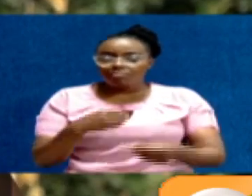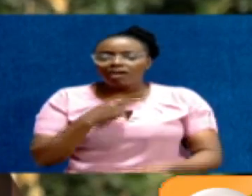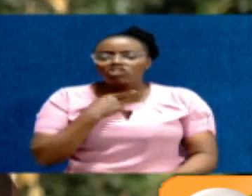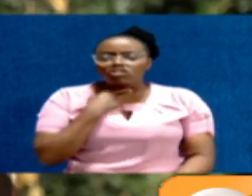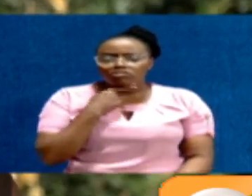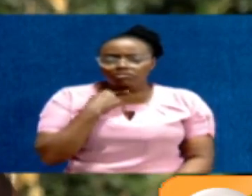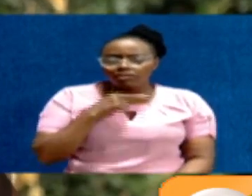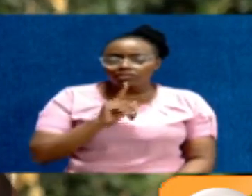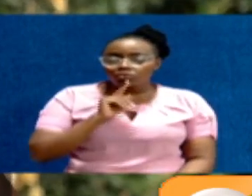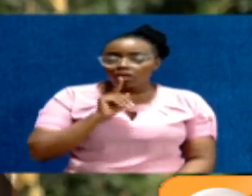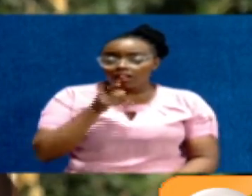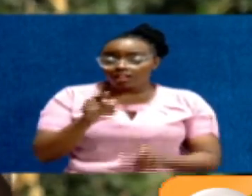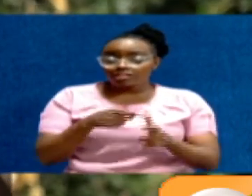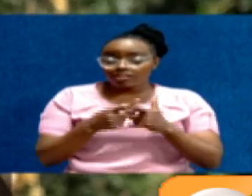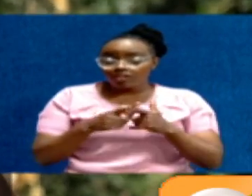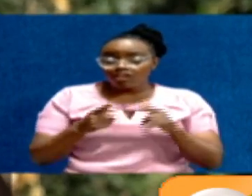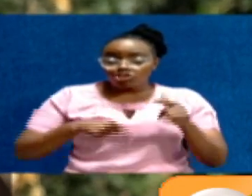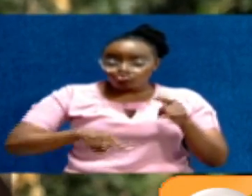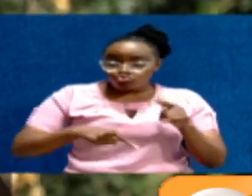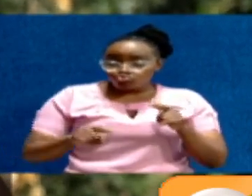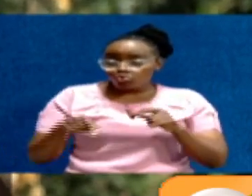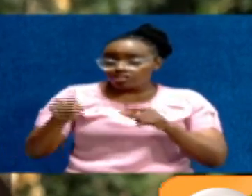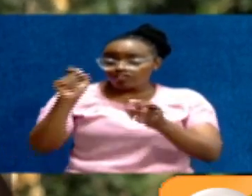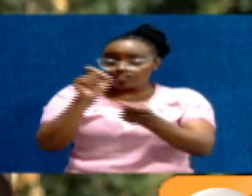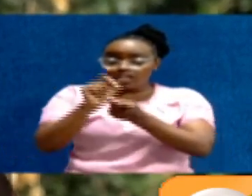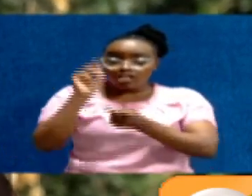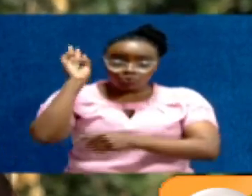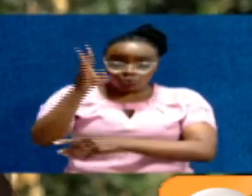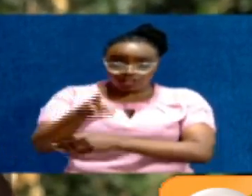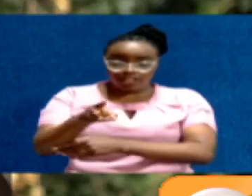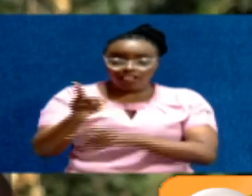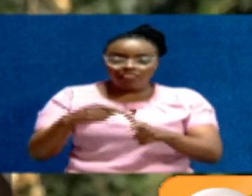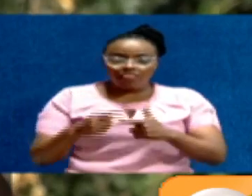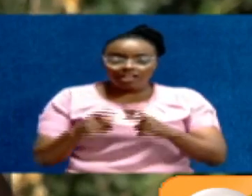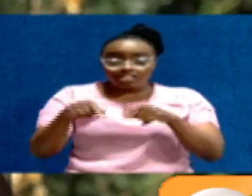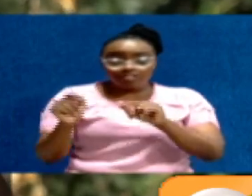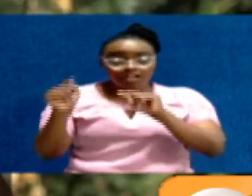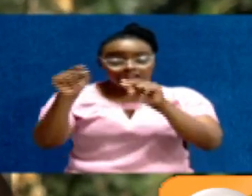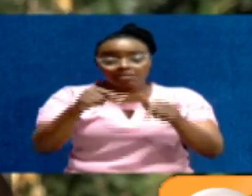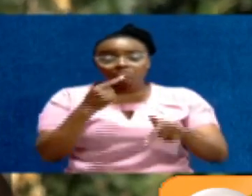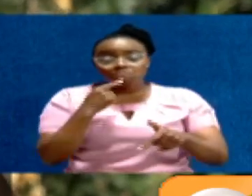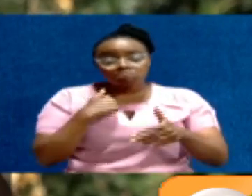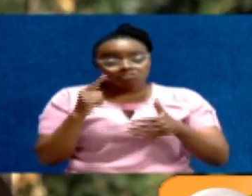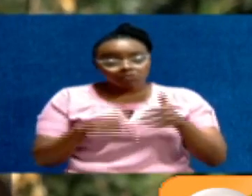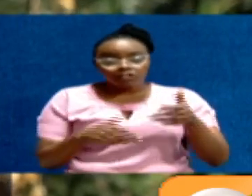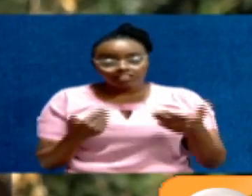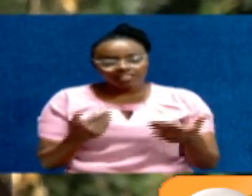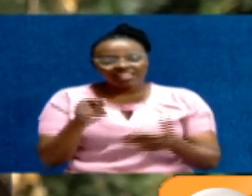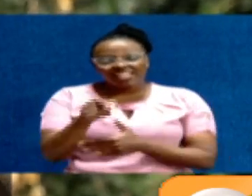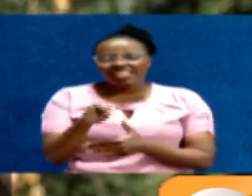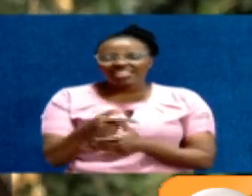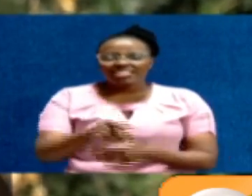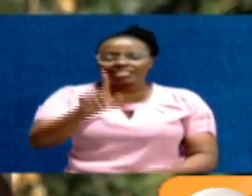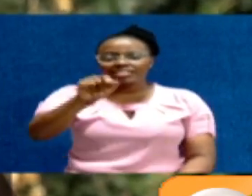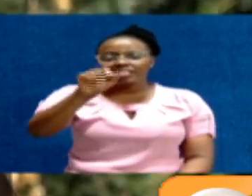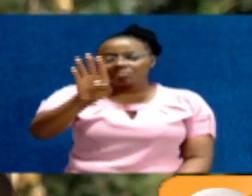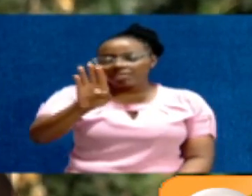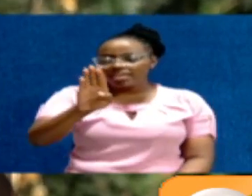magosi makonjo kila kitu wananipima. Ndio walikuja wakaniambia hiyo ni